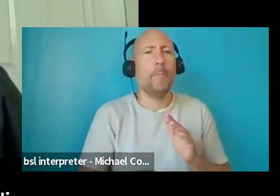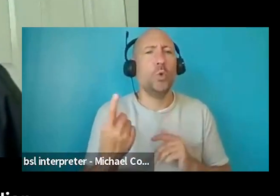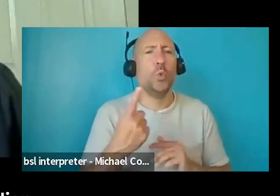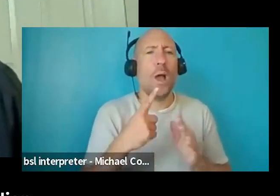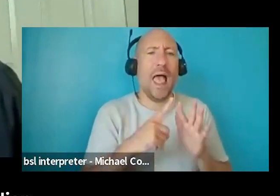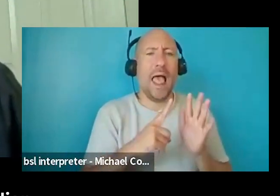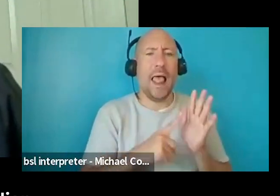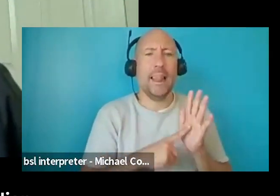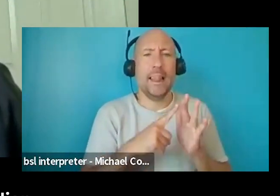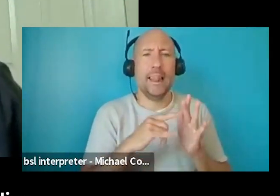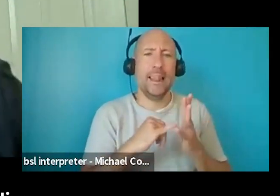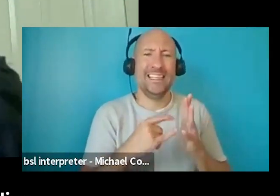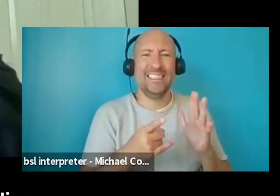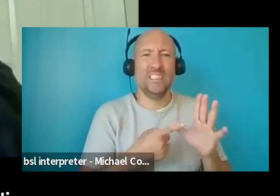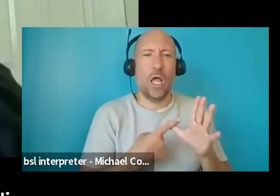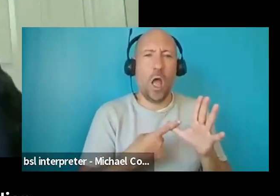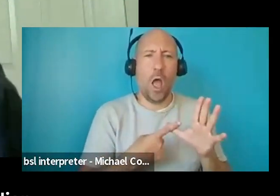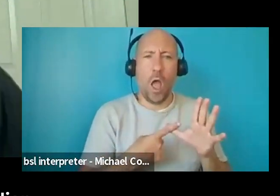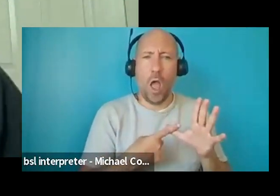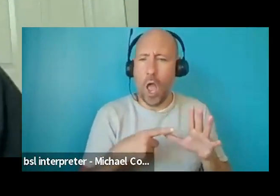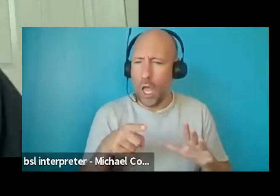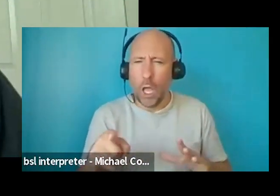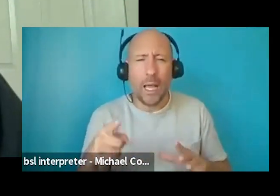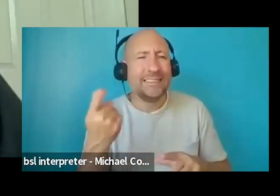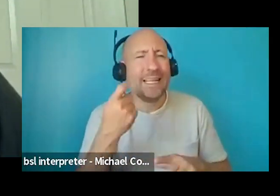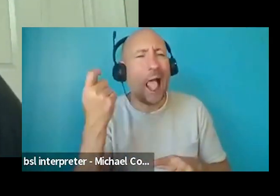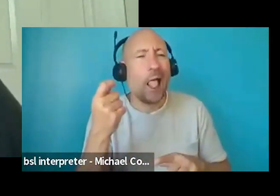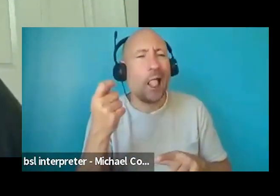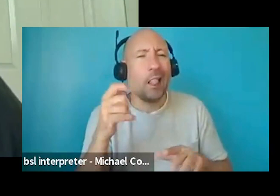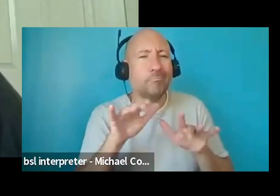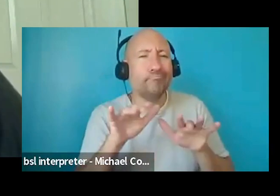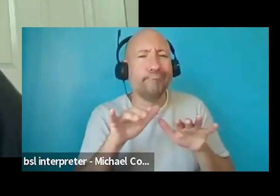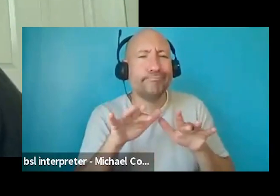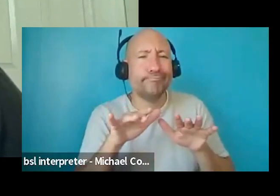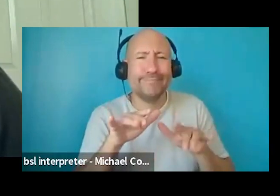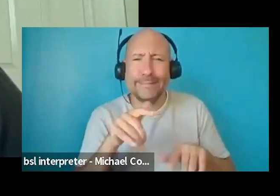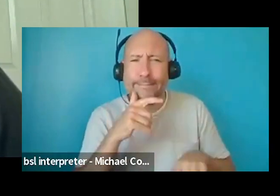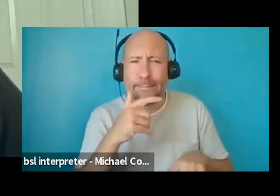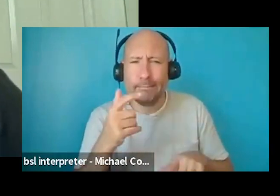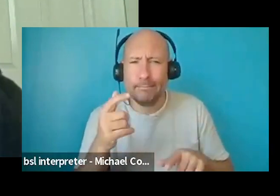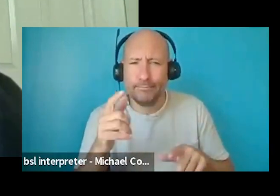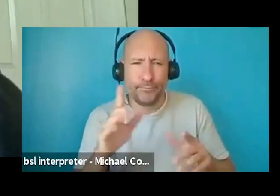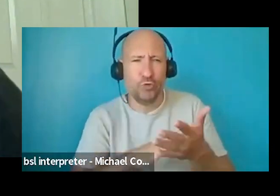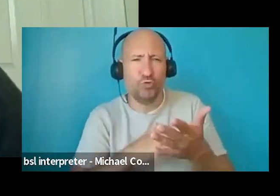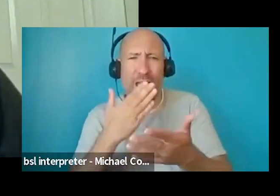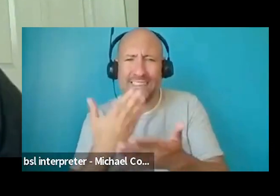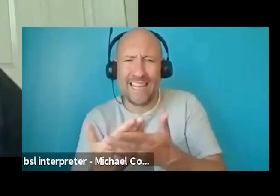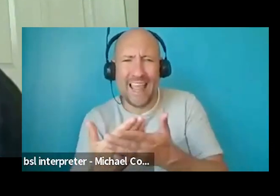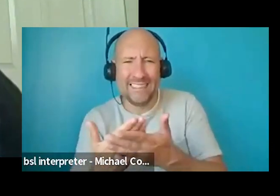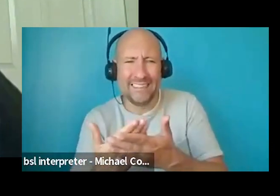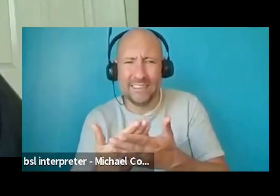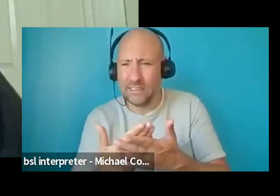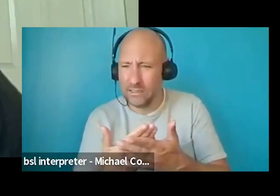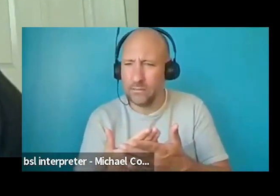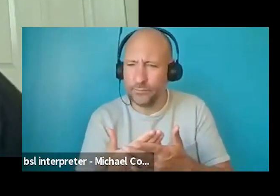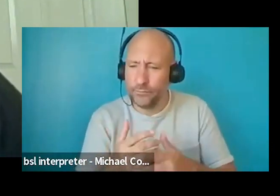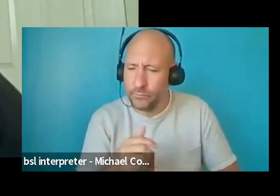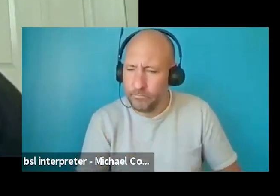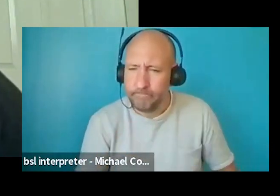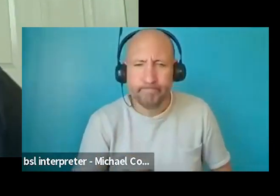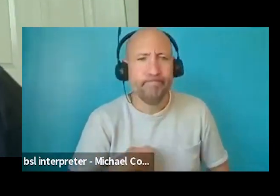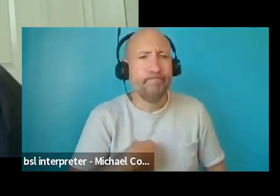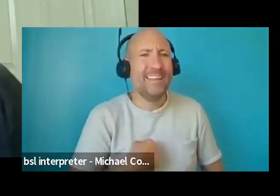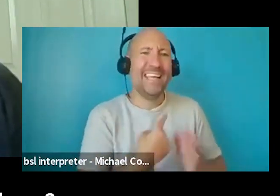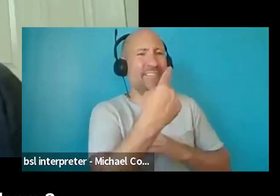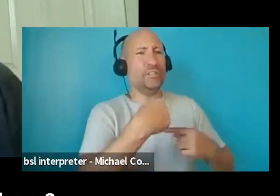Italian. So there's a little Google Translate here. As individual Italian artist, is it possible